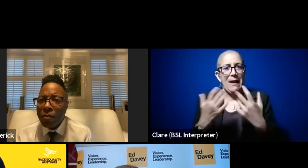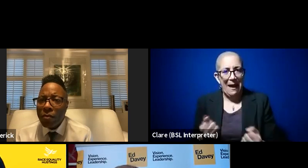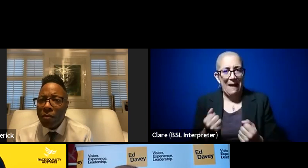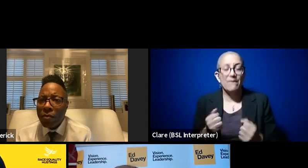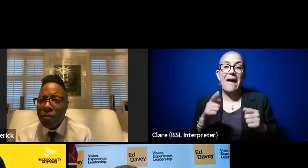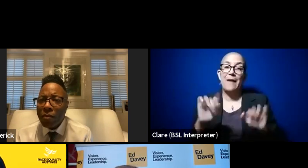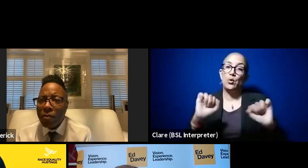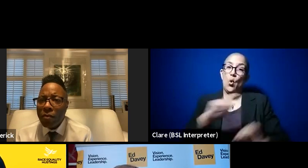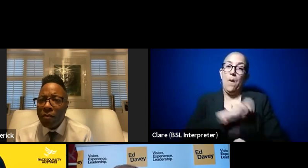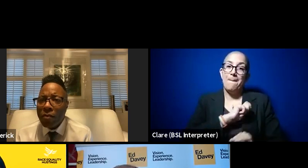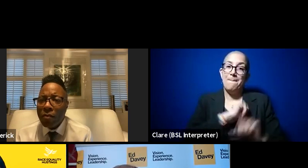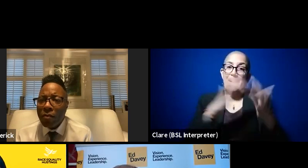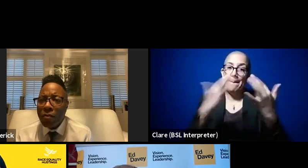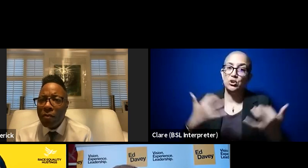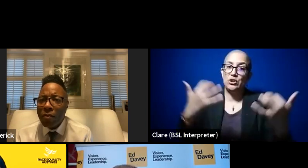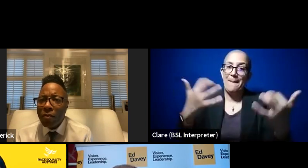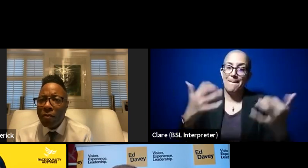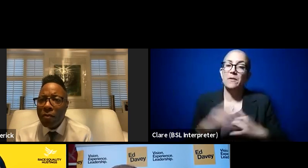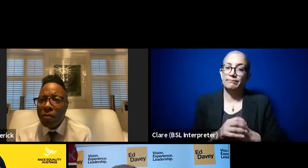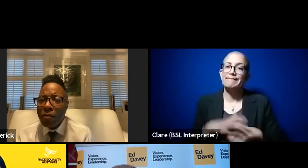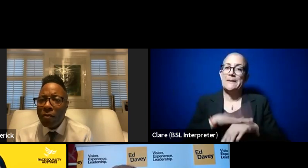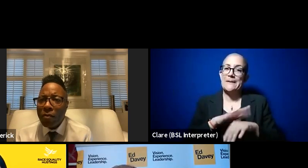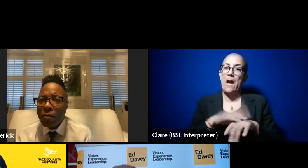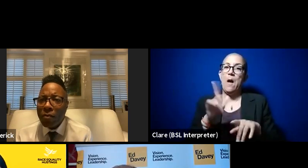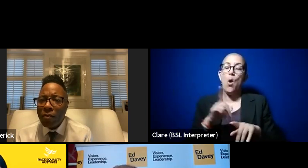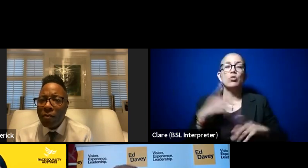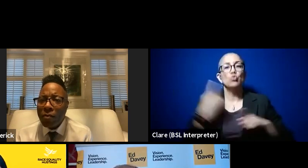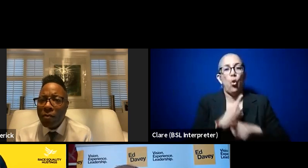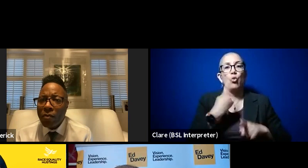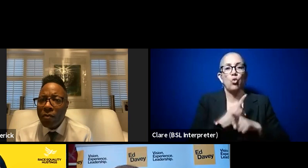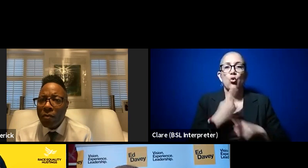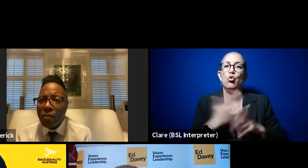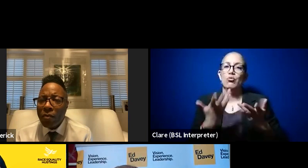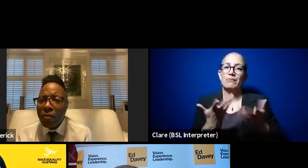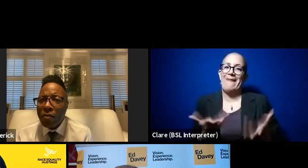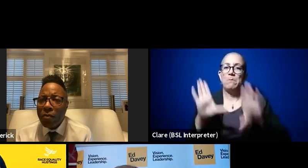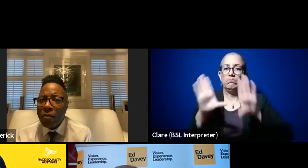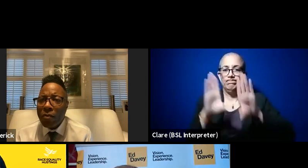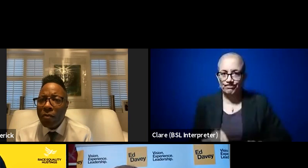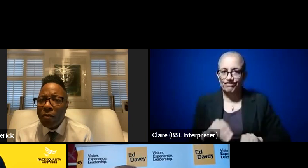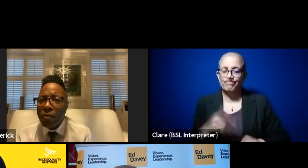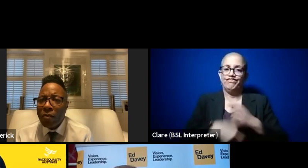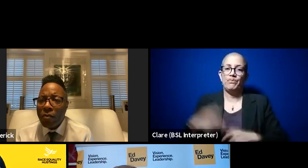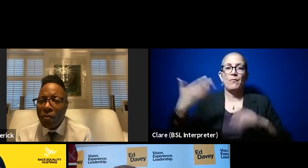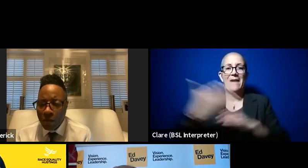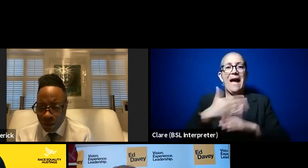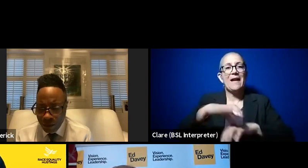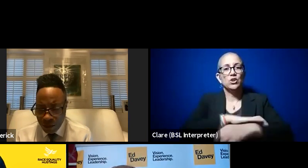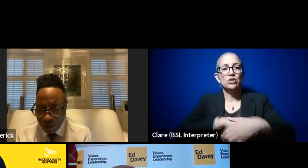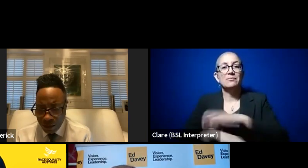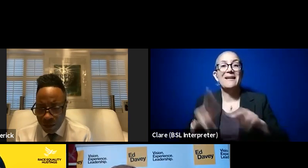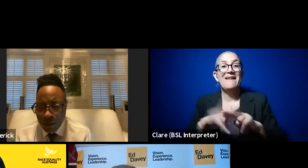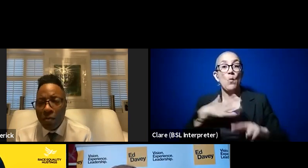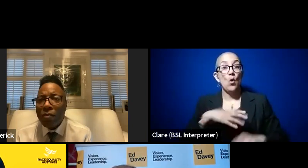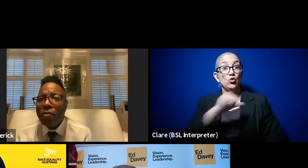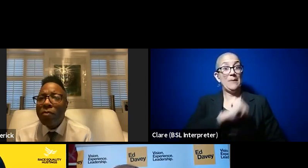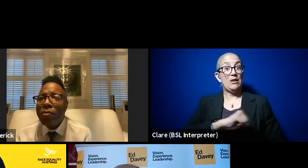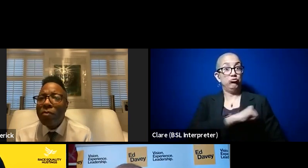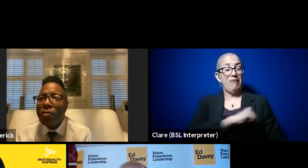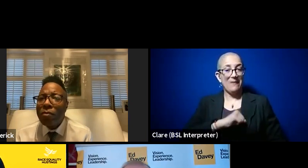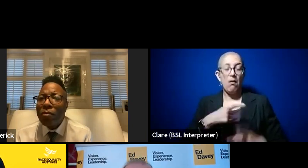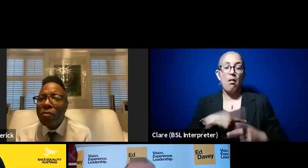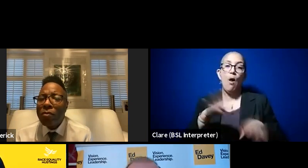your membership, that it is time to turn from talk to action, and that if you want to be credible on these national questions of race,